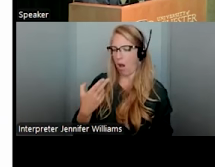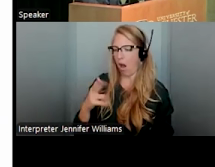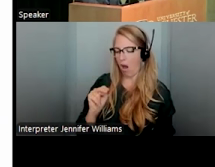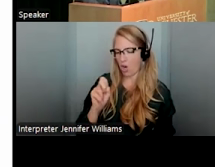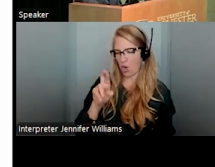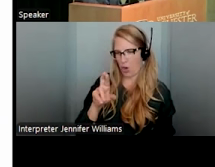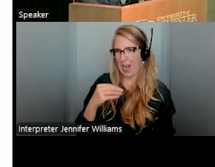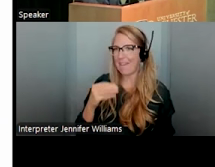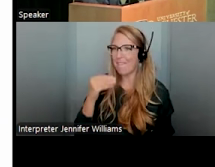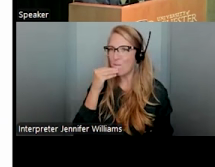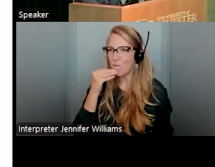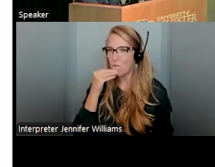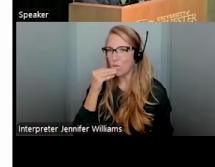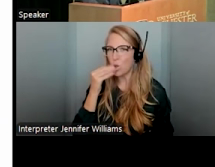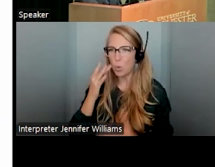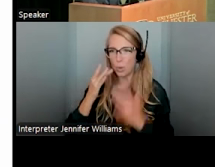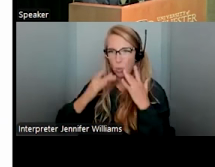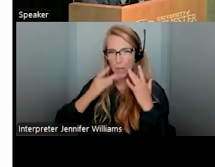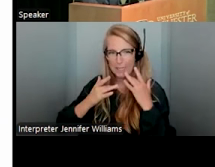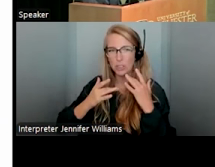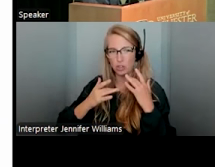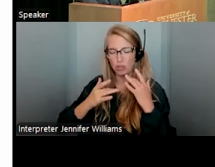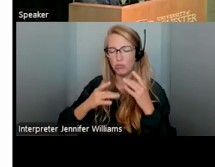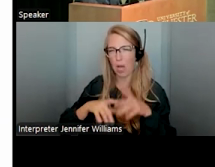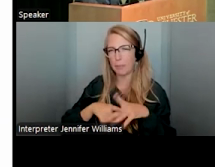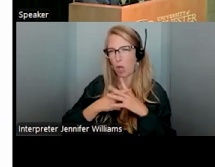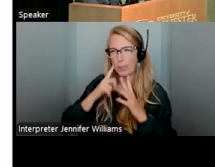and that's something that I'm beginning to look at.